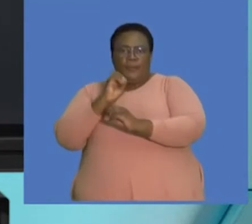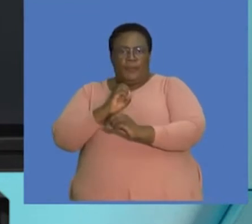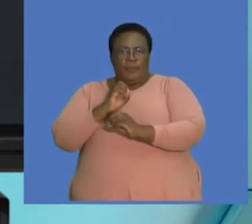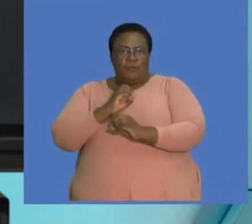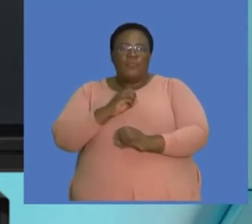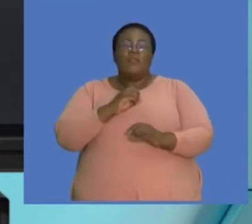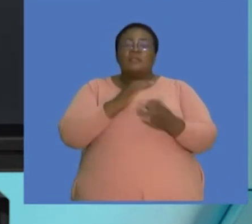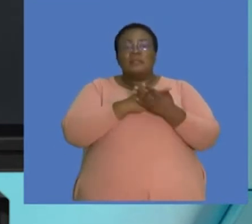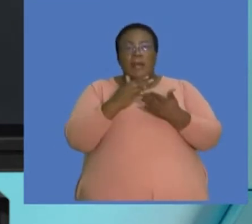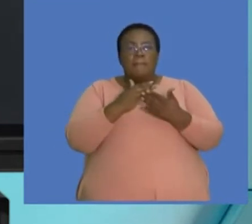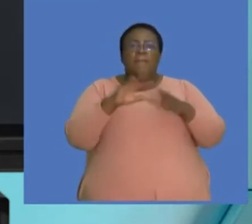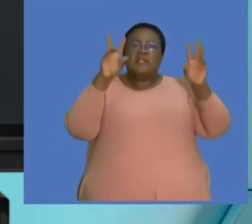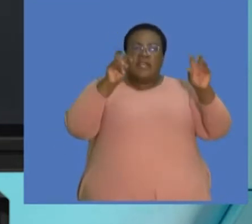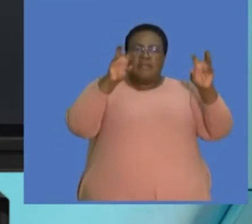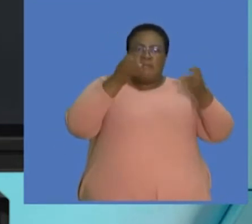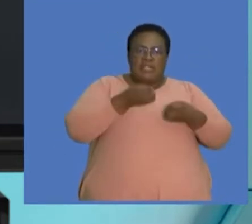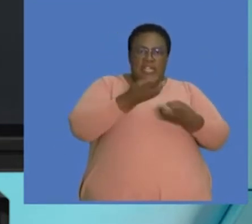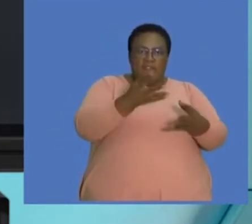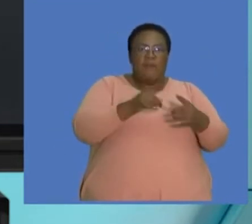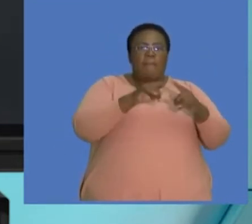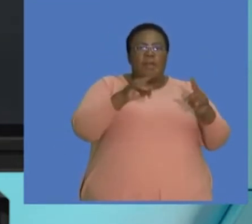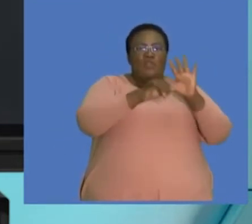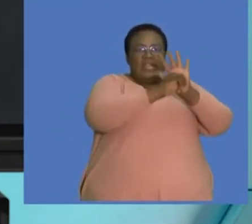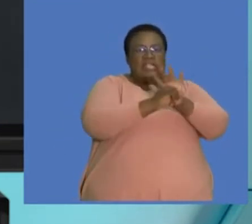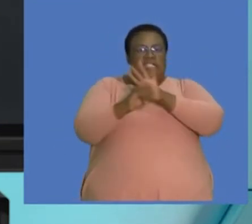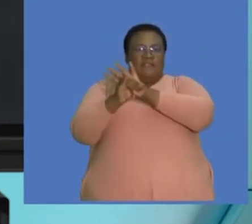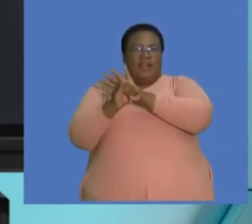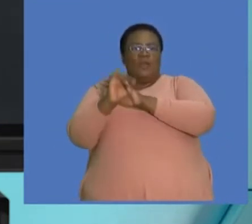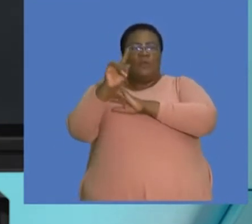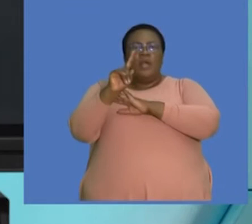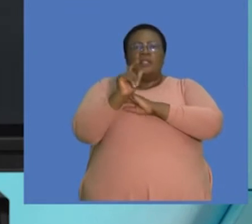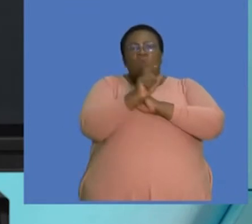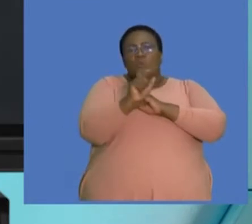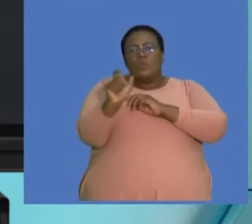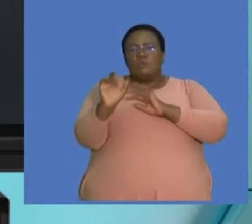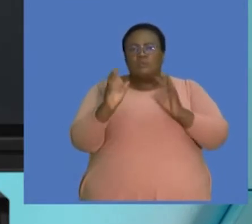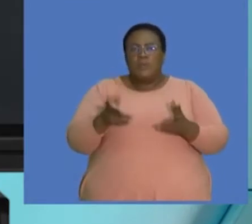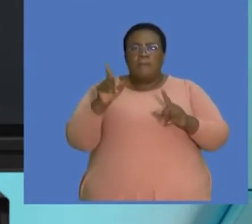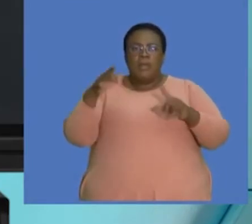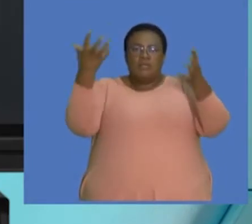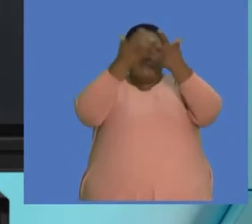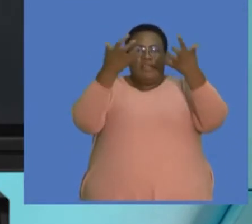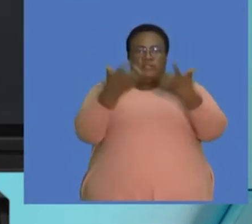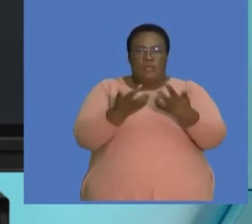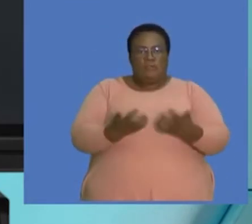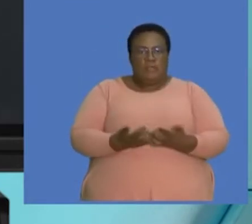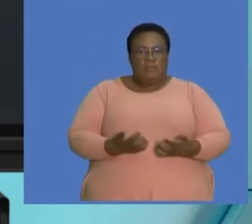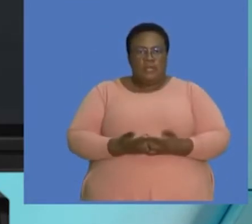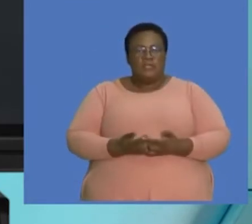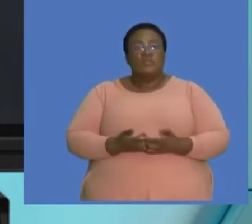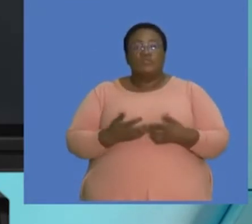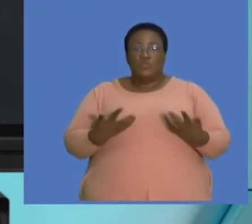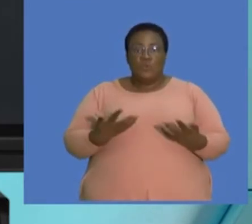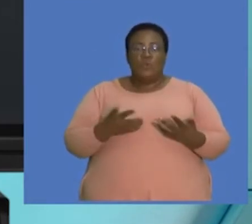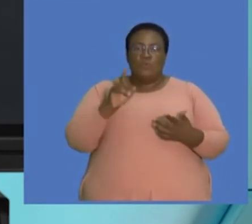must identify the correct term. You are still matching, the description to the appropriate definition. So it's